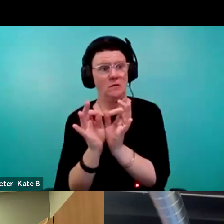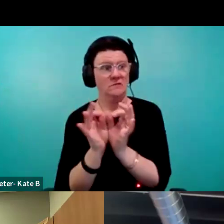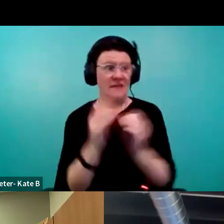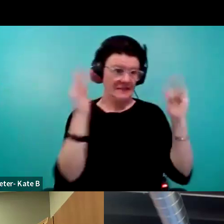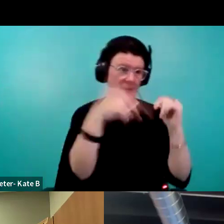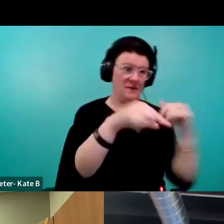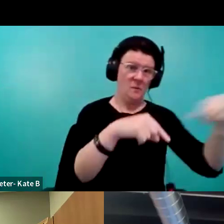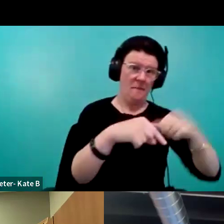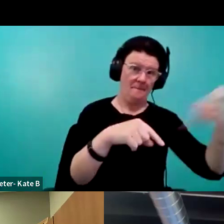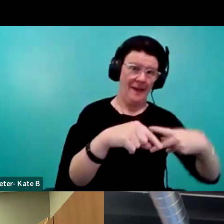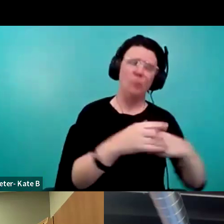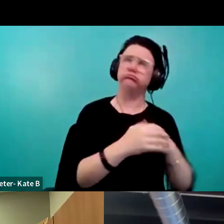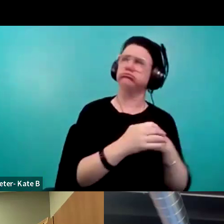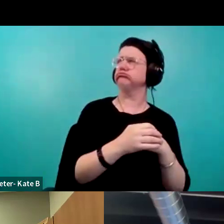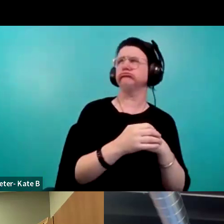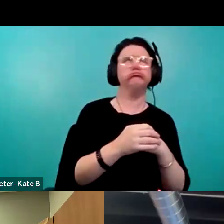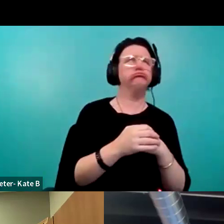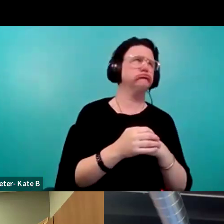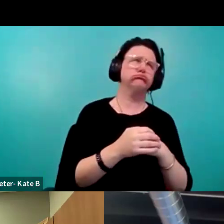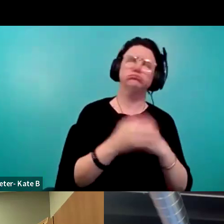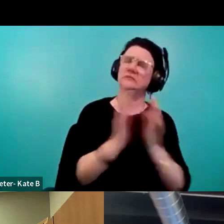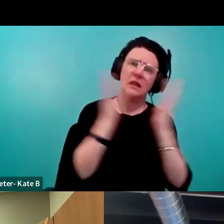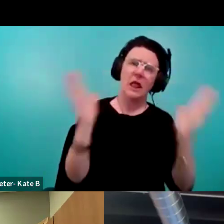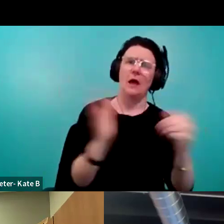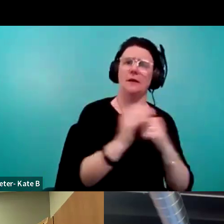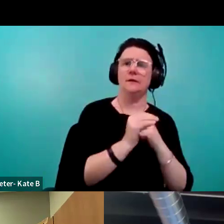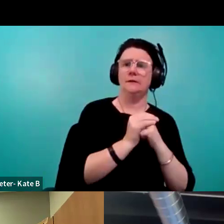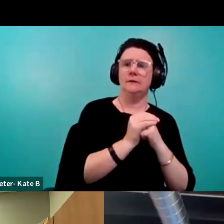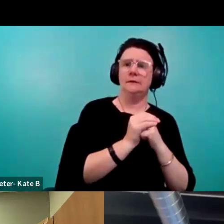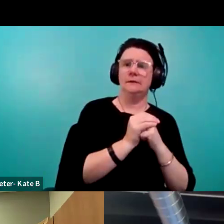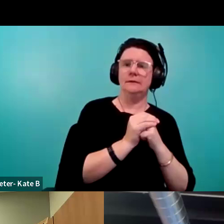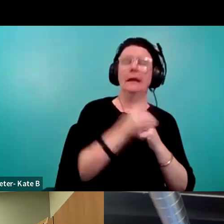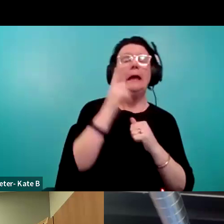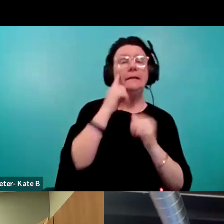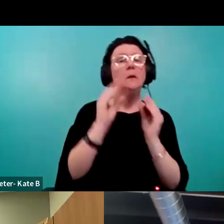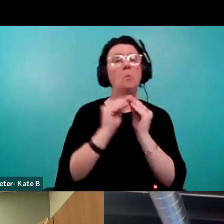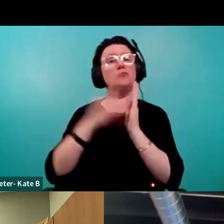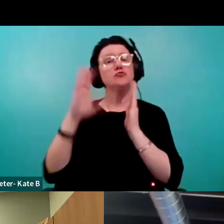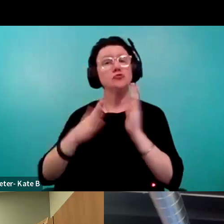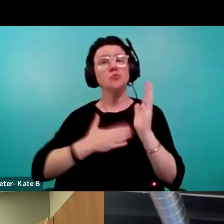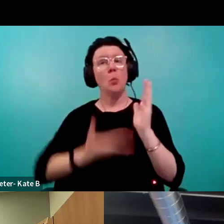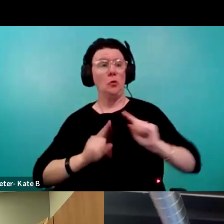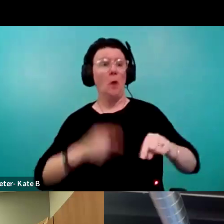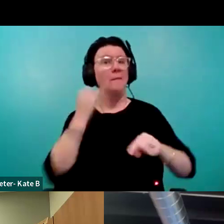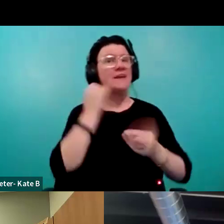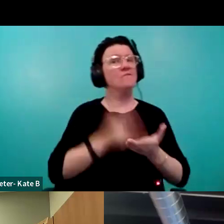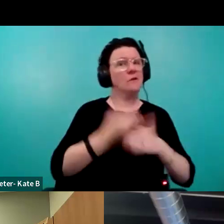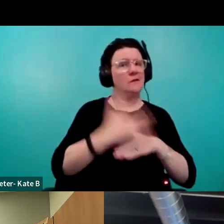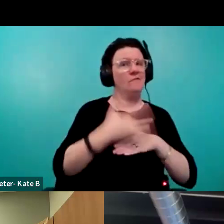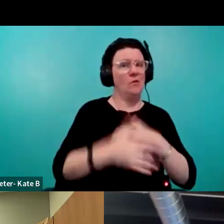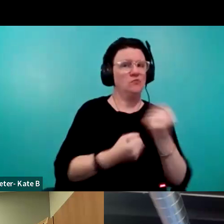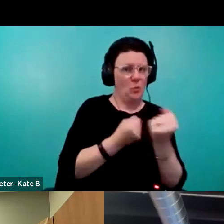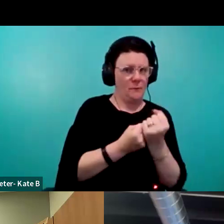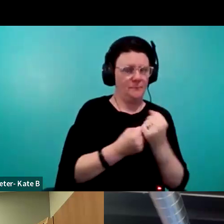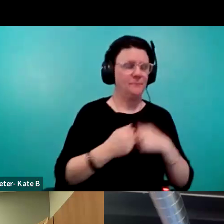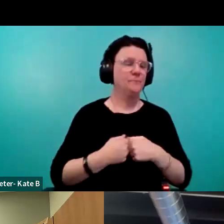back is huge. And more would be able to come, I think, if there was funding available. I